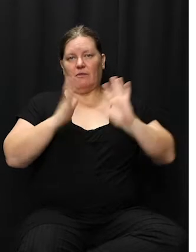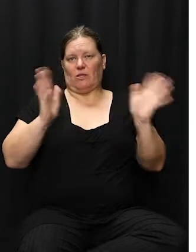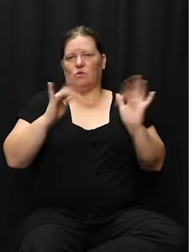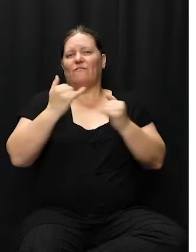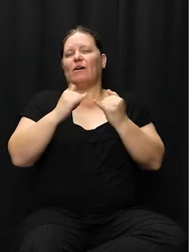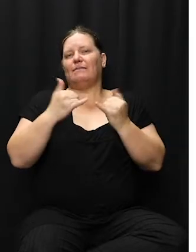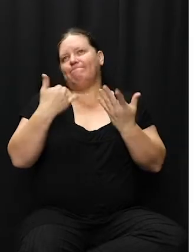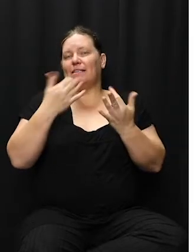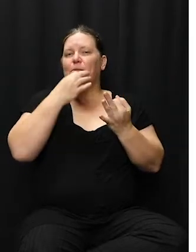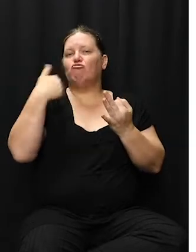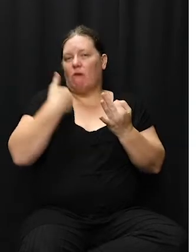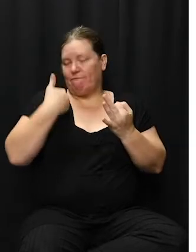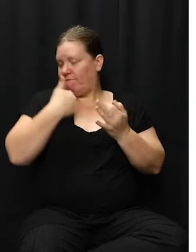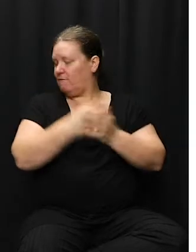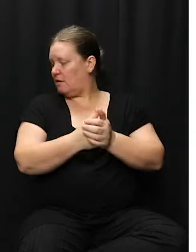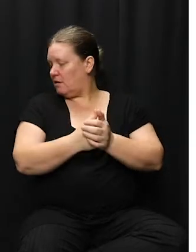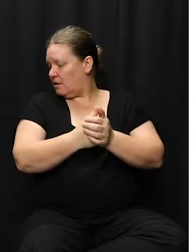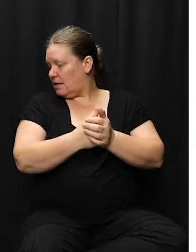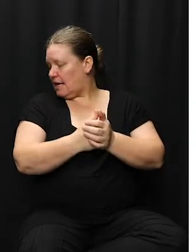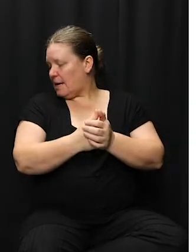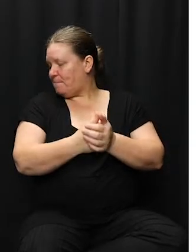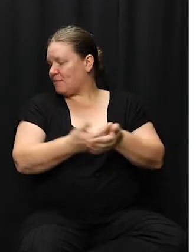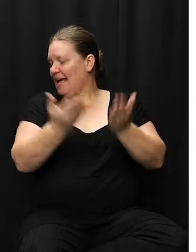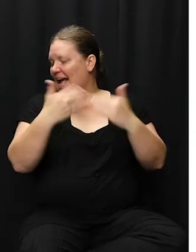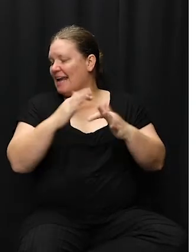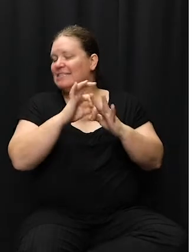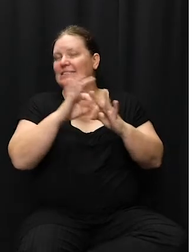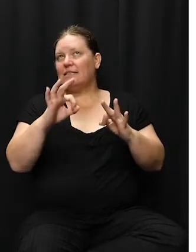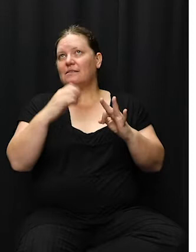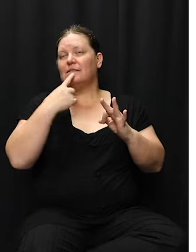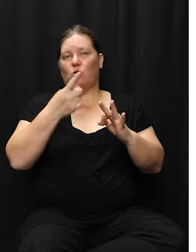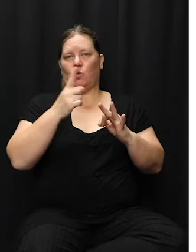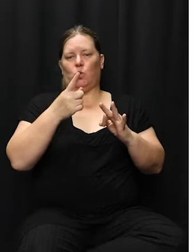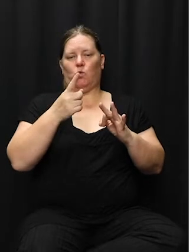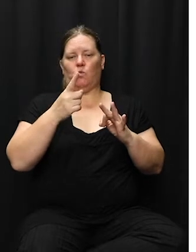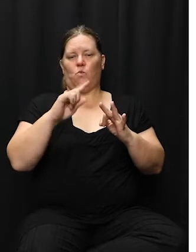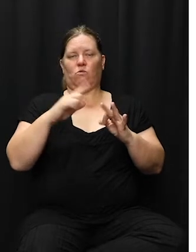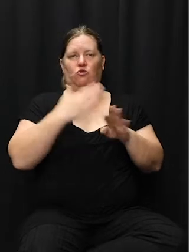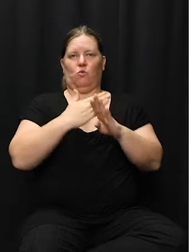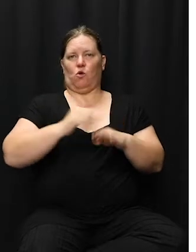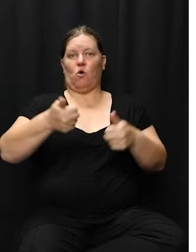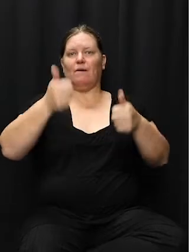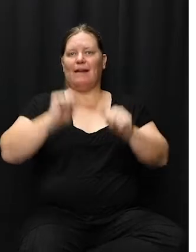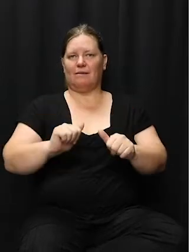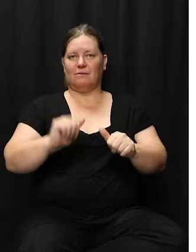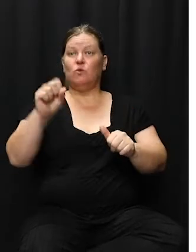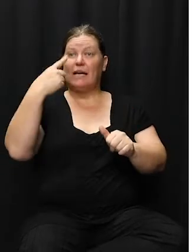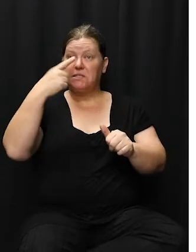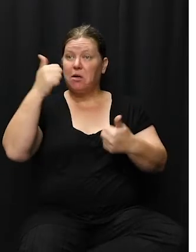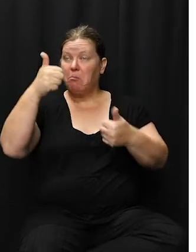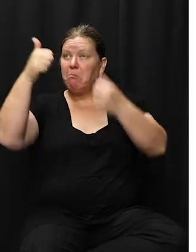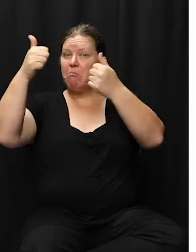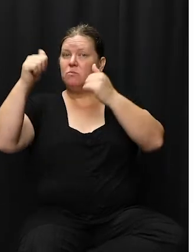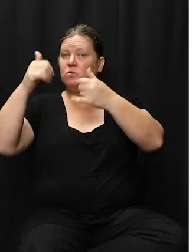So 90th percentile. So it's very, it's kind of rough. It just gives you a rough percentile. And also it doesn't tell